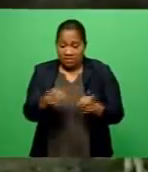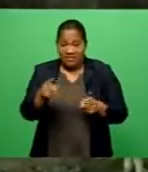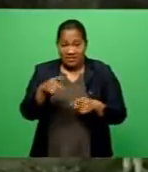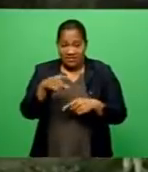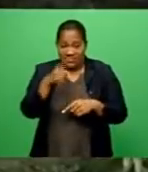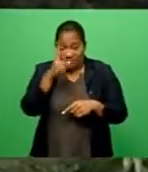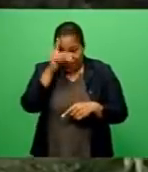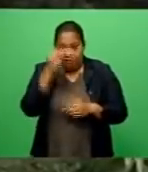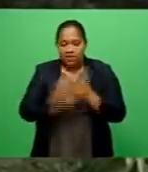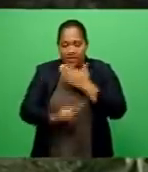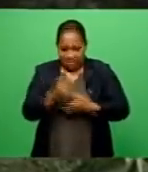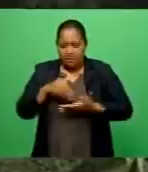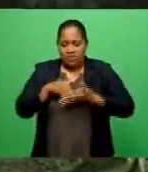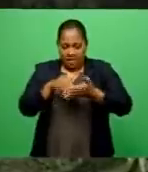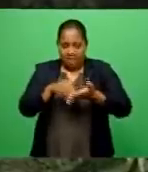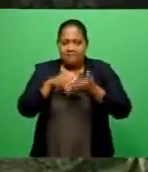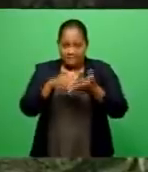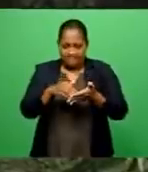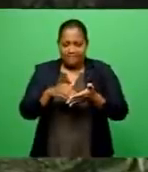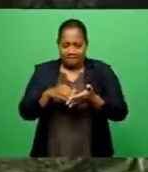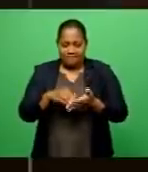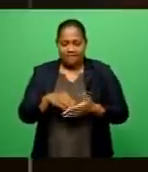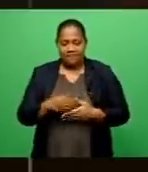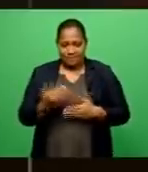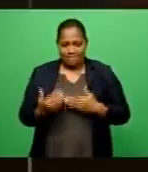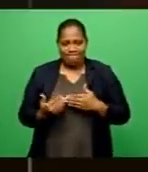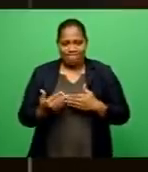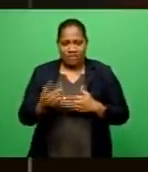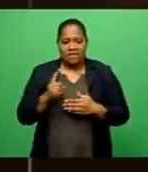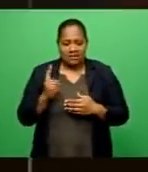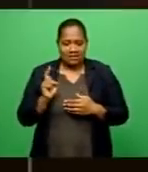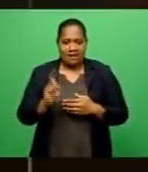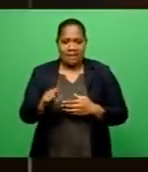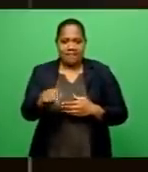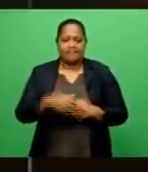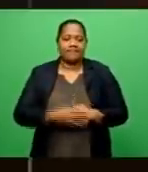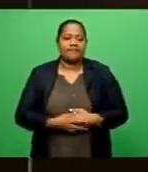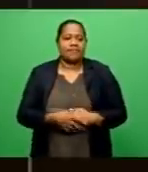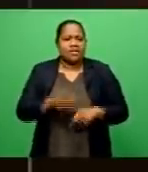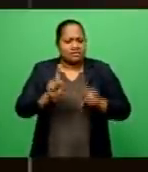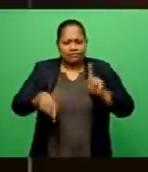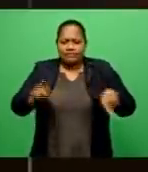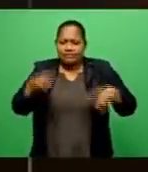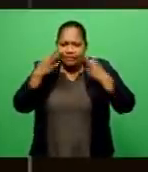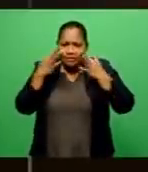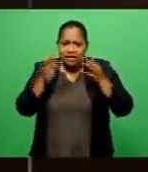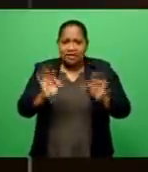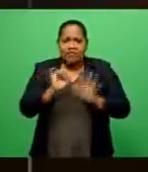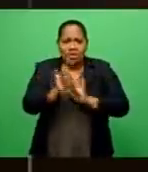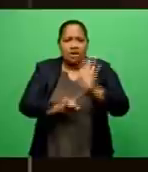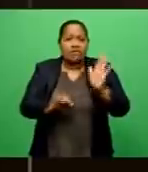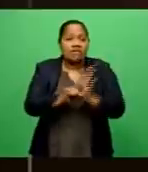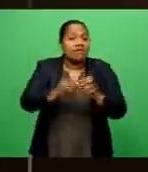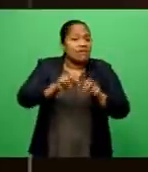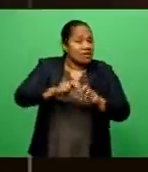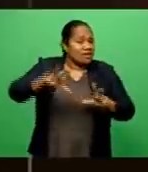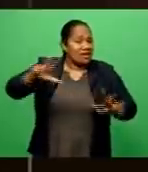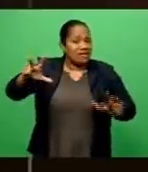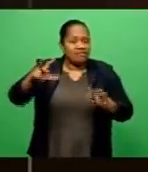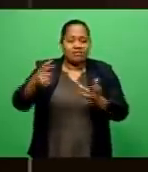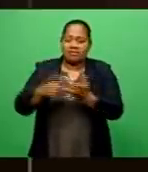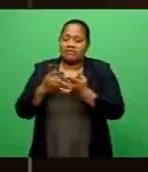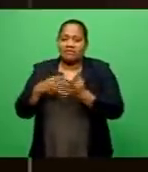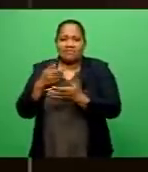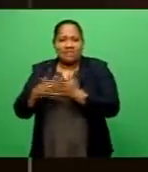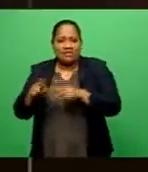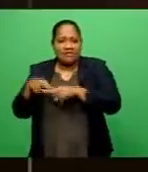way. Aquila Dama, FBC News. Different curfew hours have been imposed for Vanuatu and the rest of Fiji